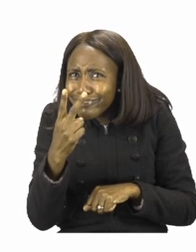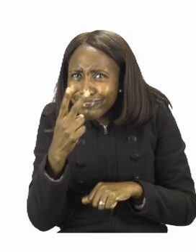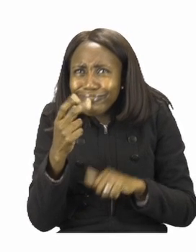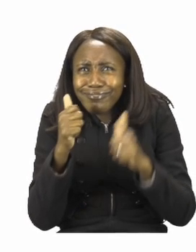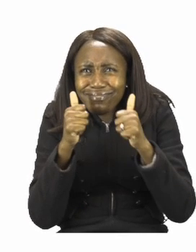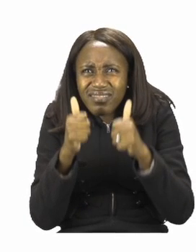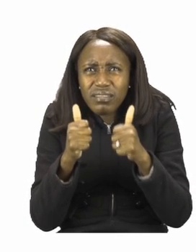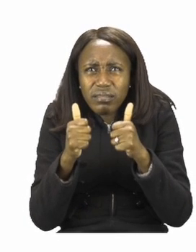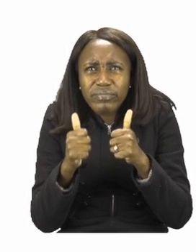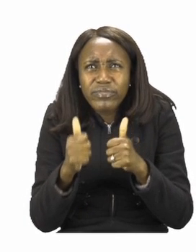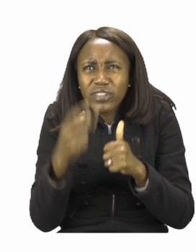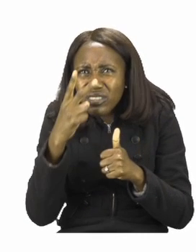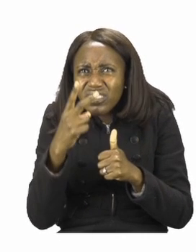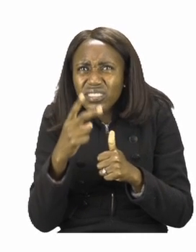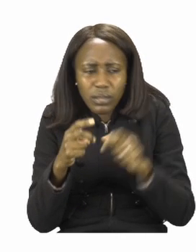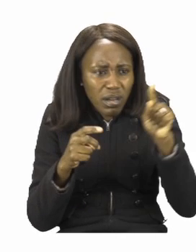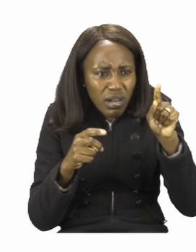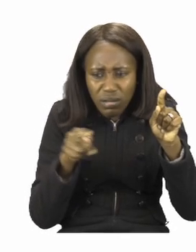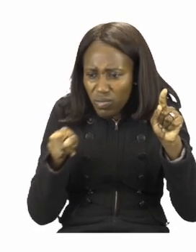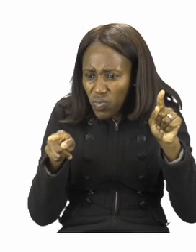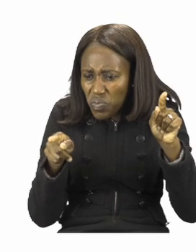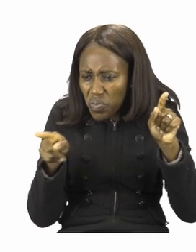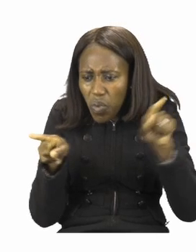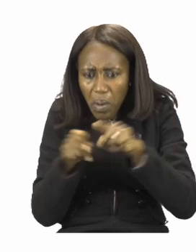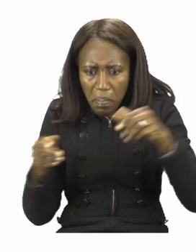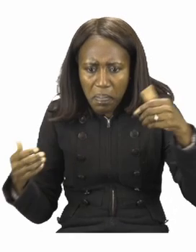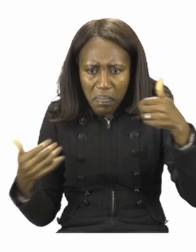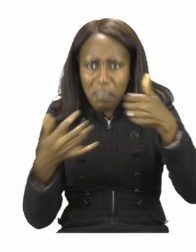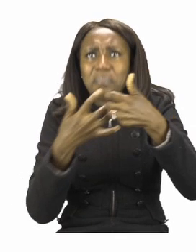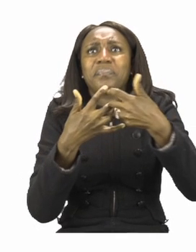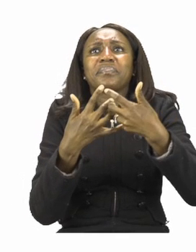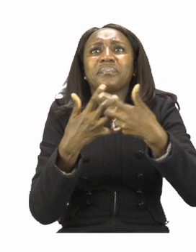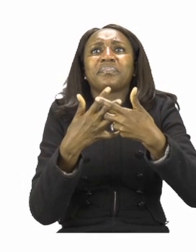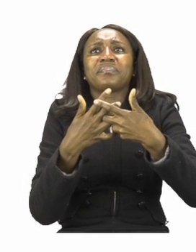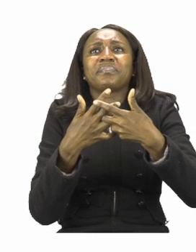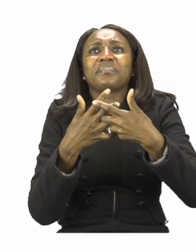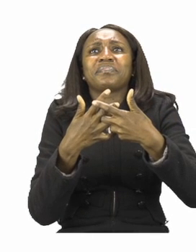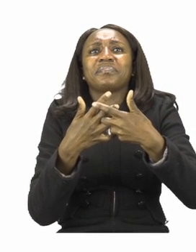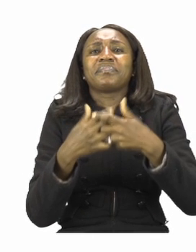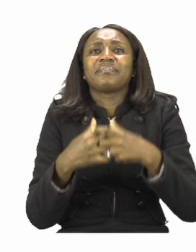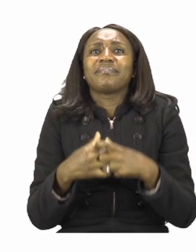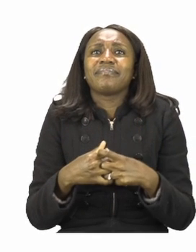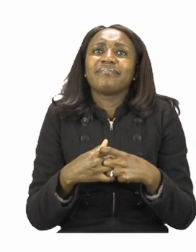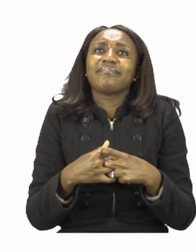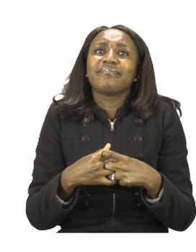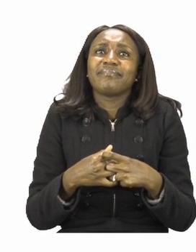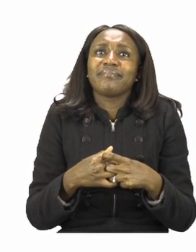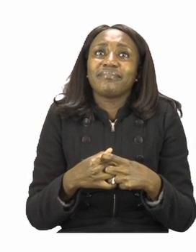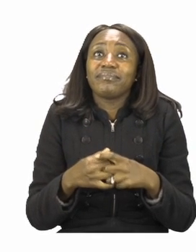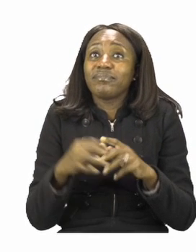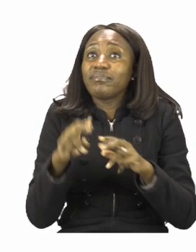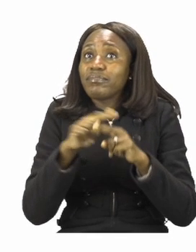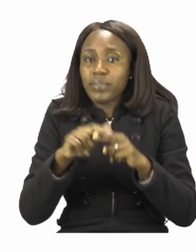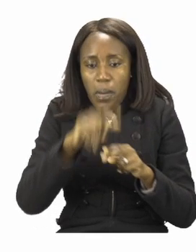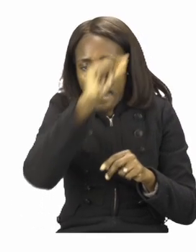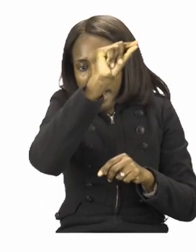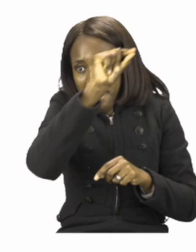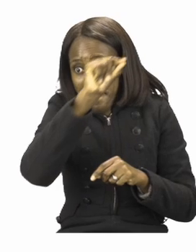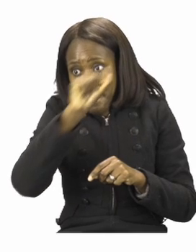side and then see which one matches. Then we are going to connect them with a